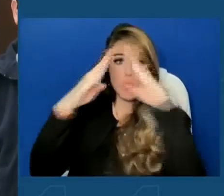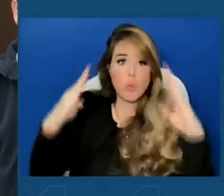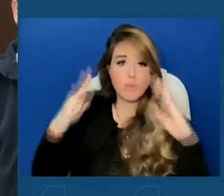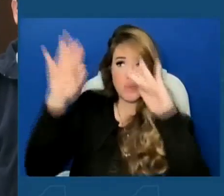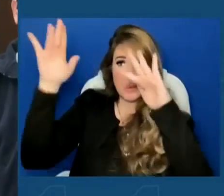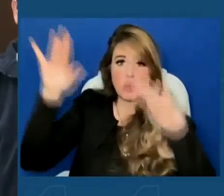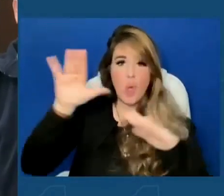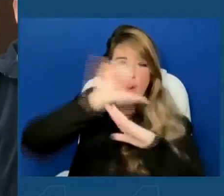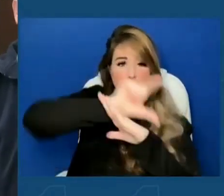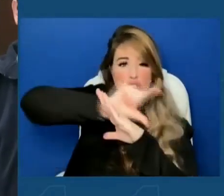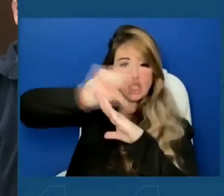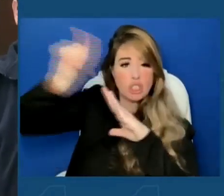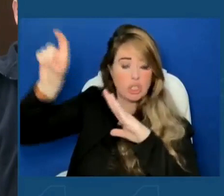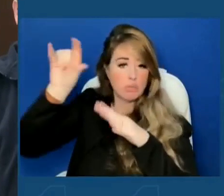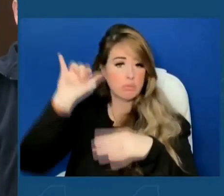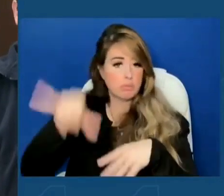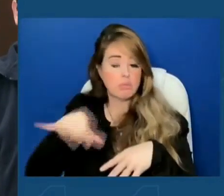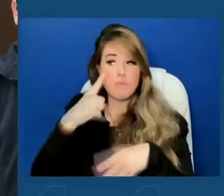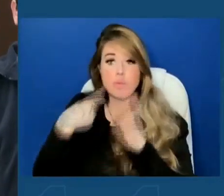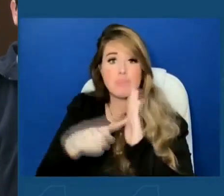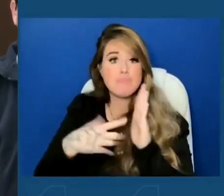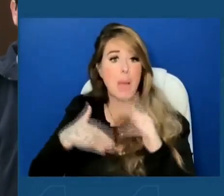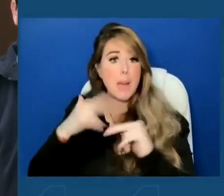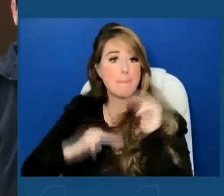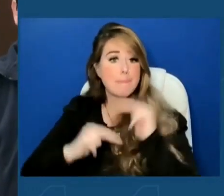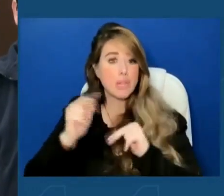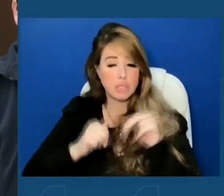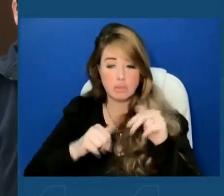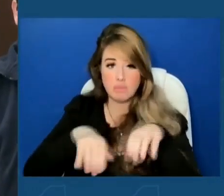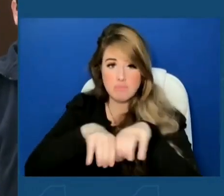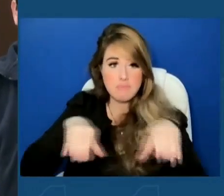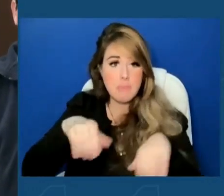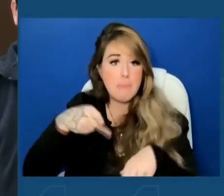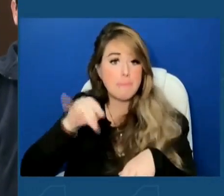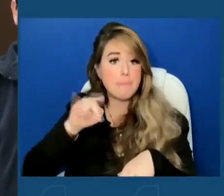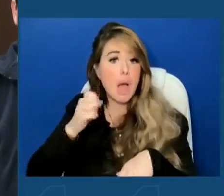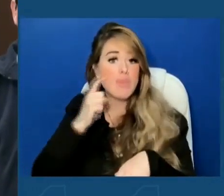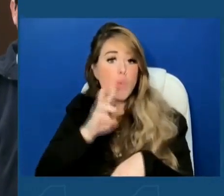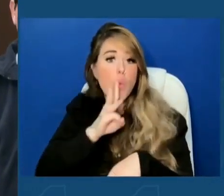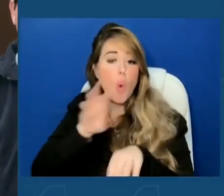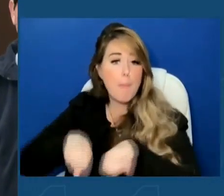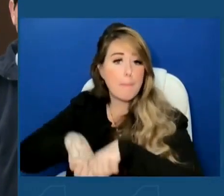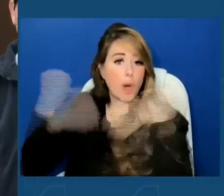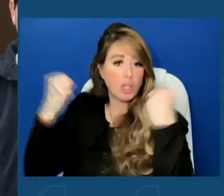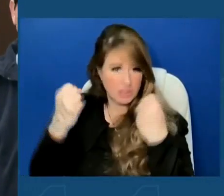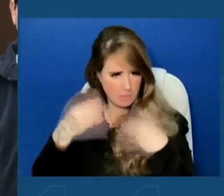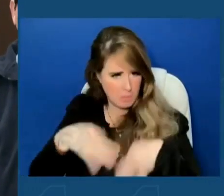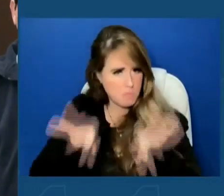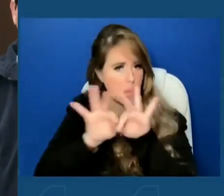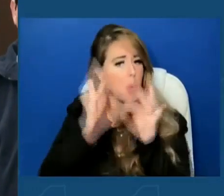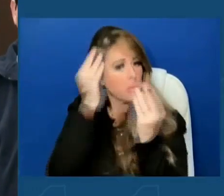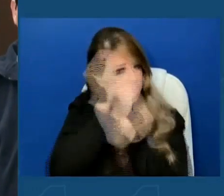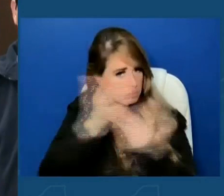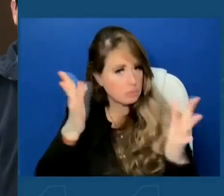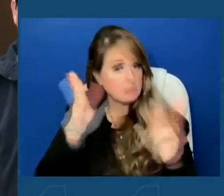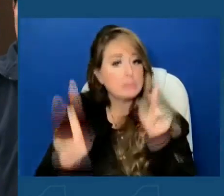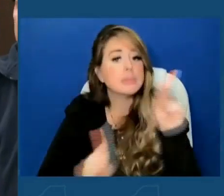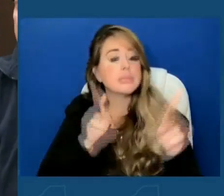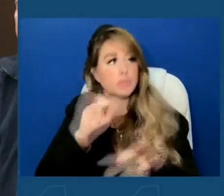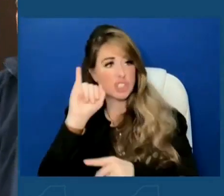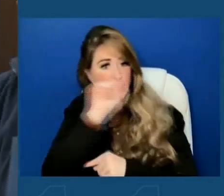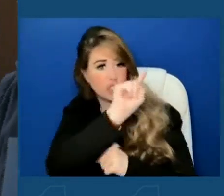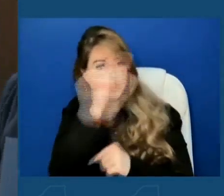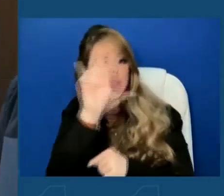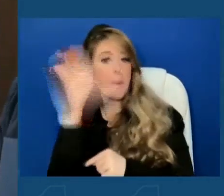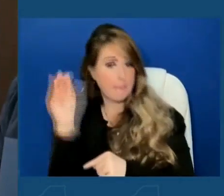my building where the pipes burst from being frozen. So we want to make sure that people know that we'll get help to them as soon as possible. And one more mission